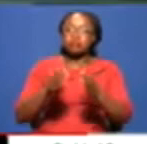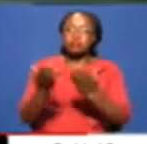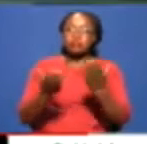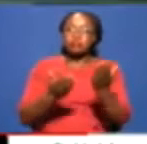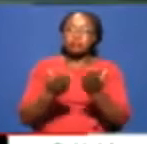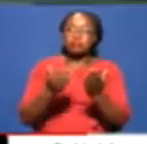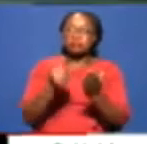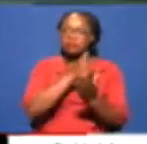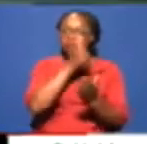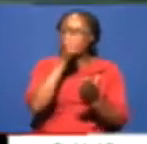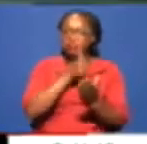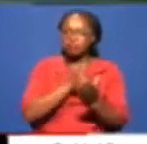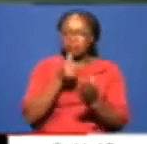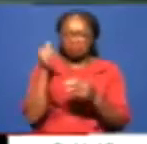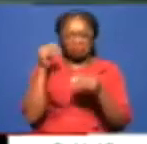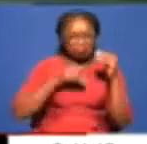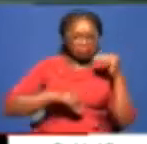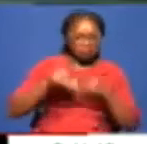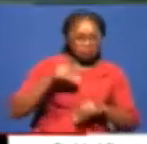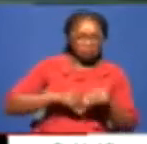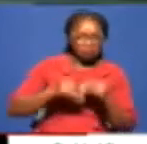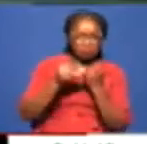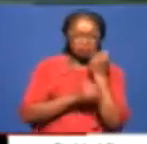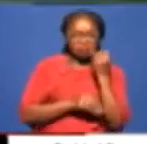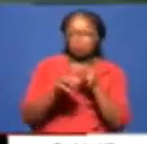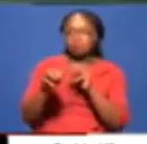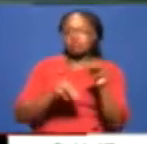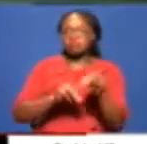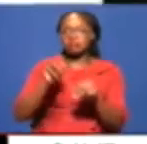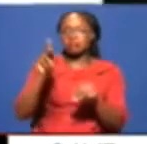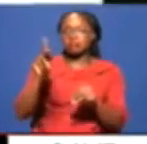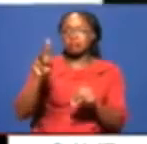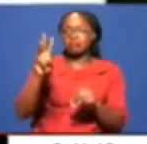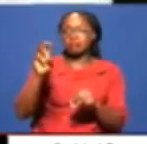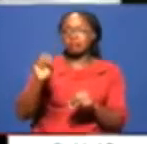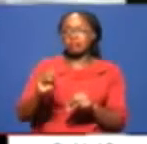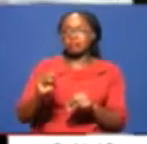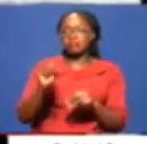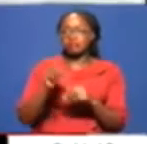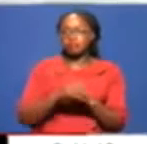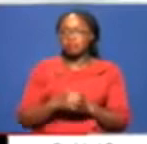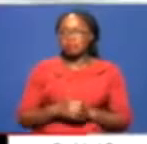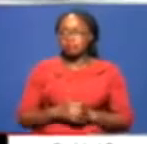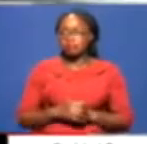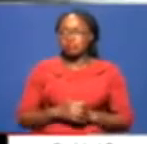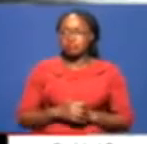probe citing corruption and mismanagement in KWS.